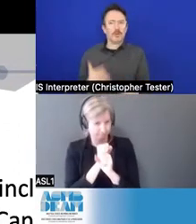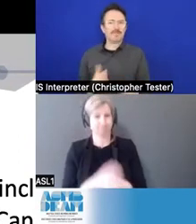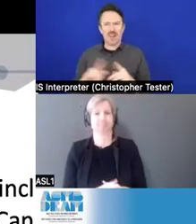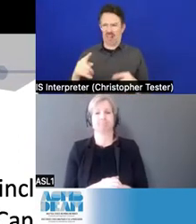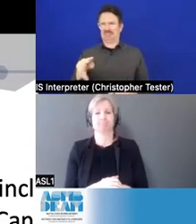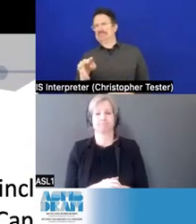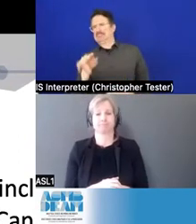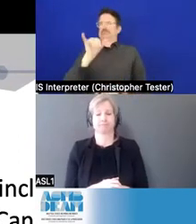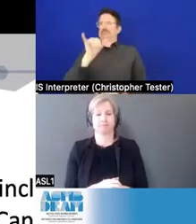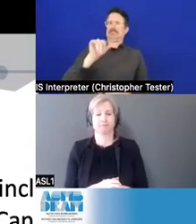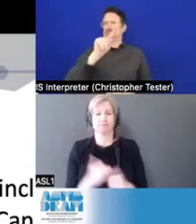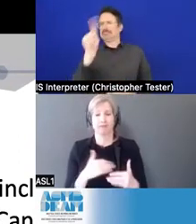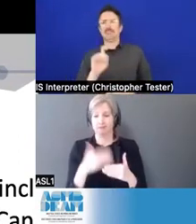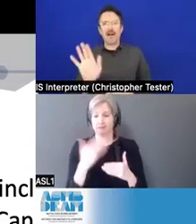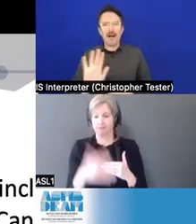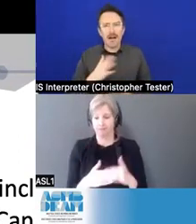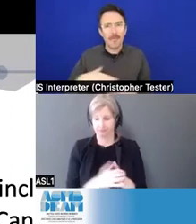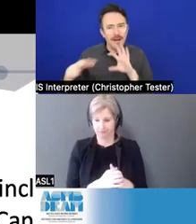please.